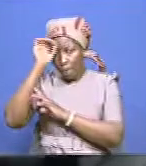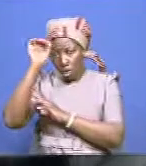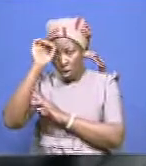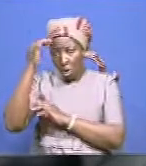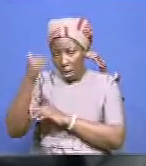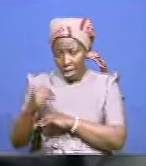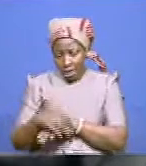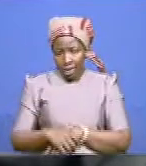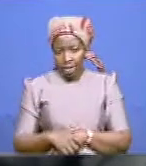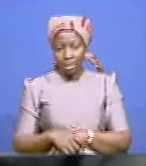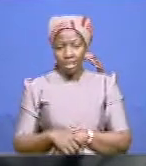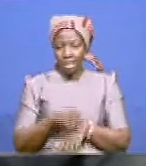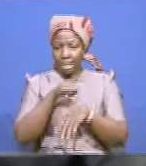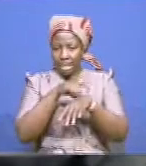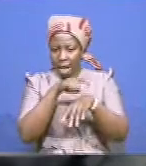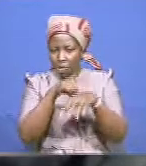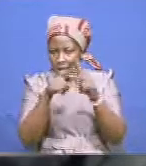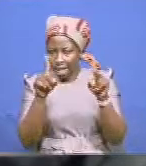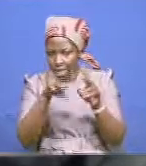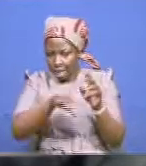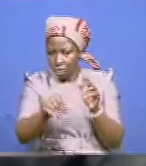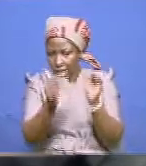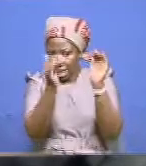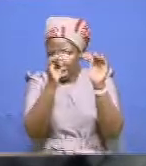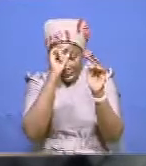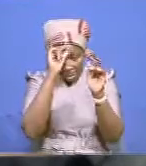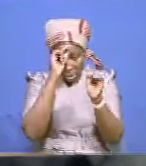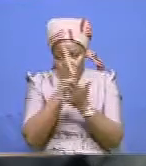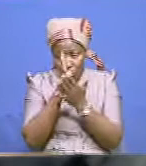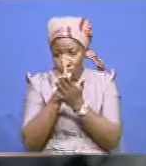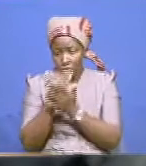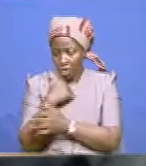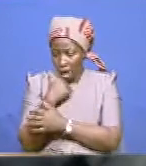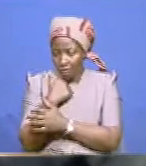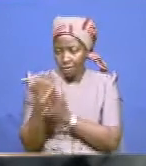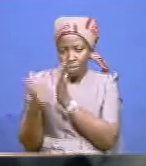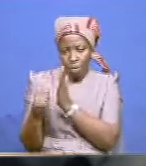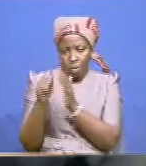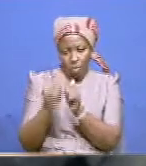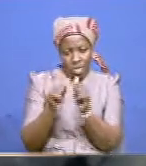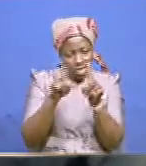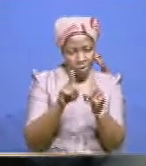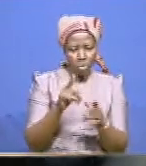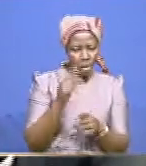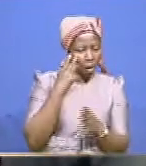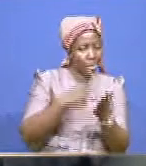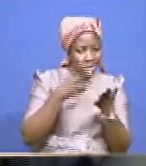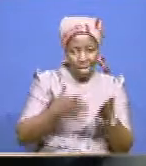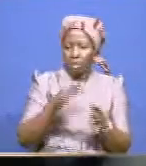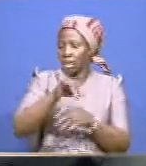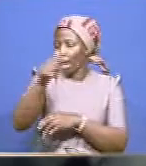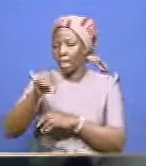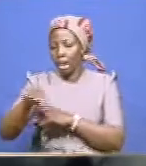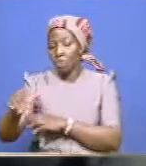at the inception of county government, there were problems that even we are witnessing in some counties. Yes. Because of question of budget allocation for